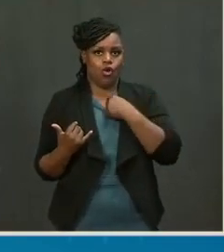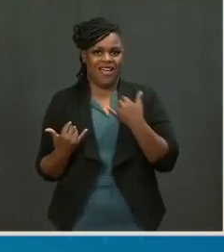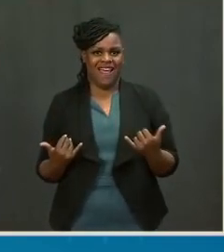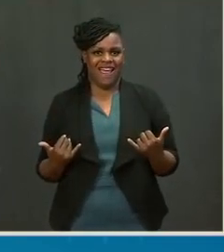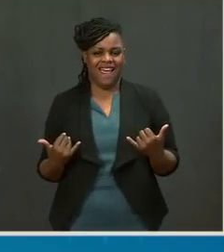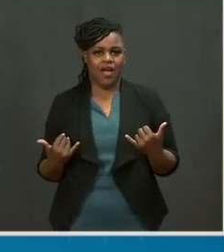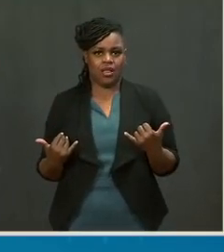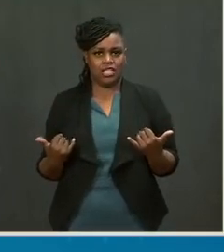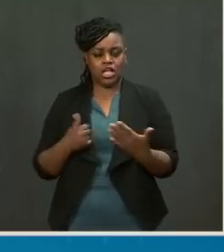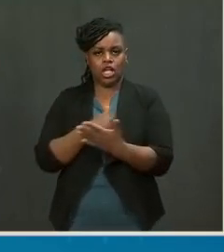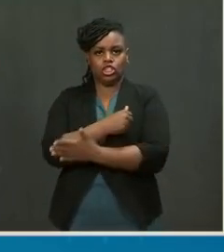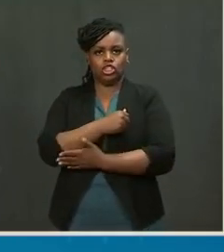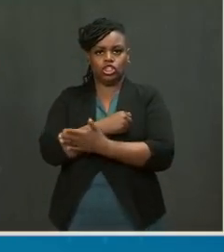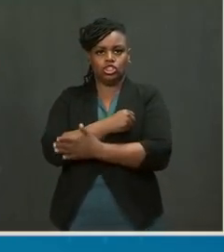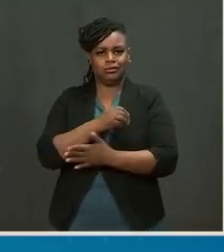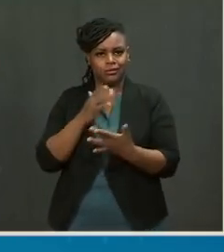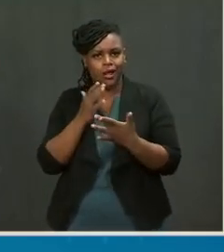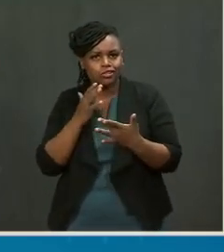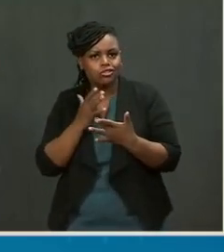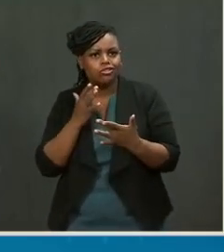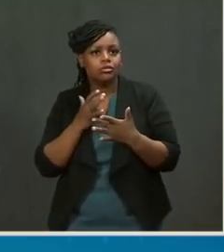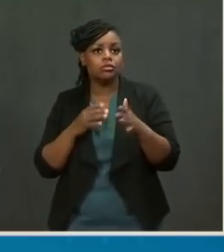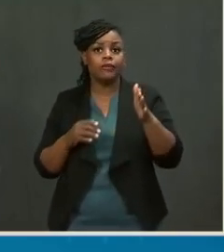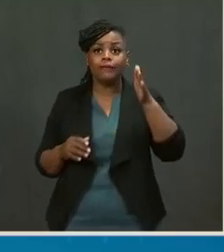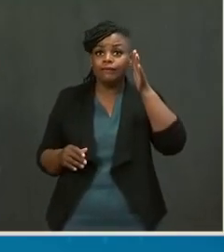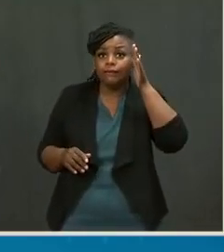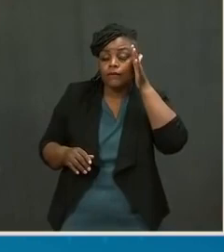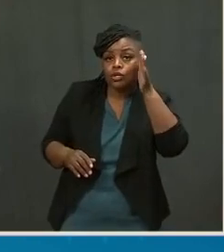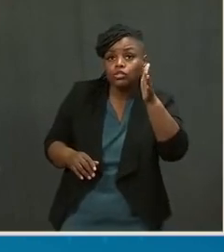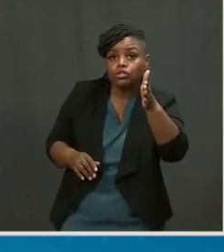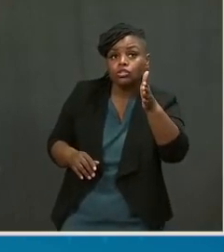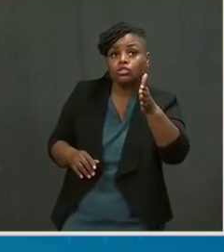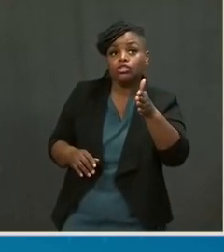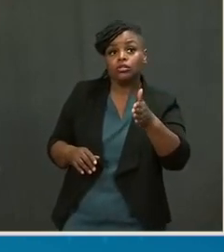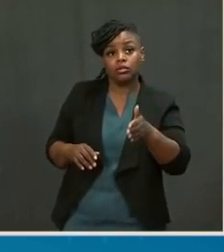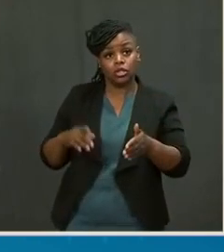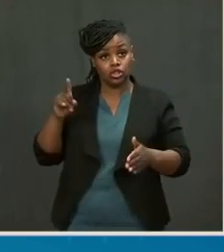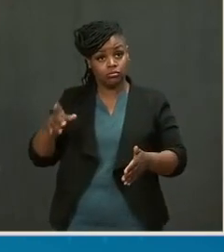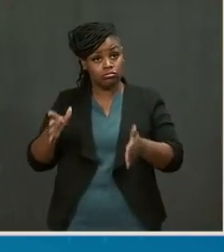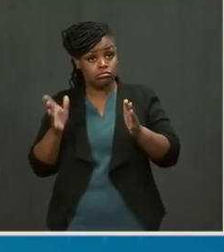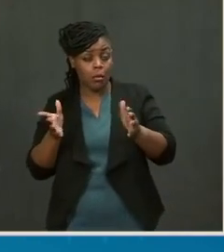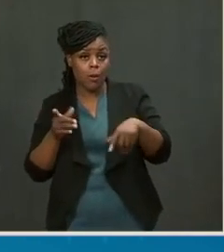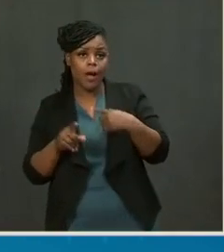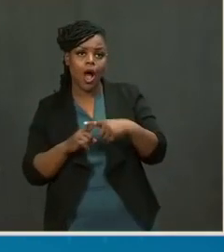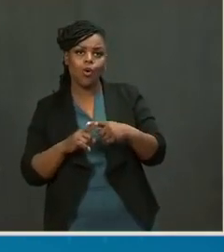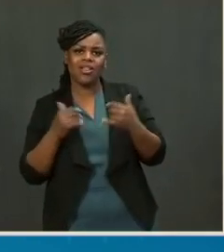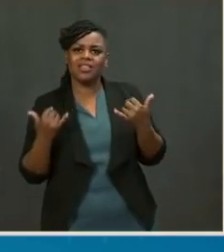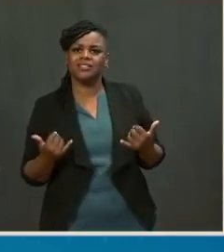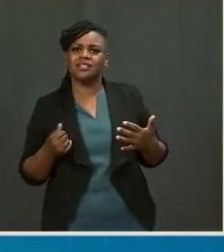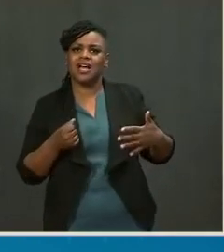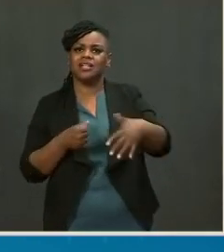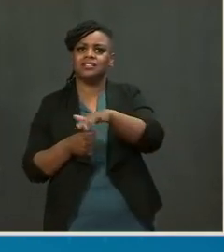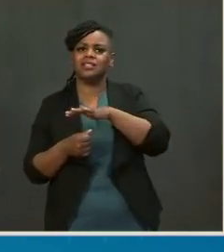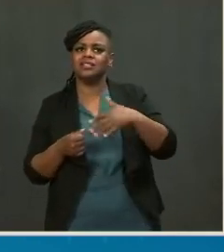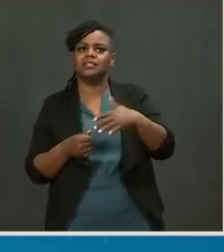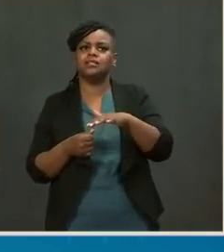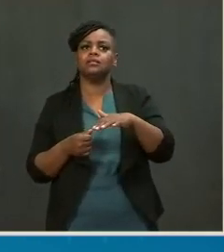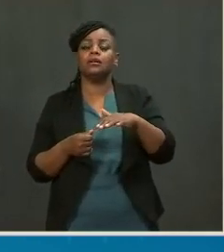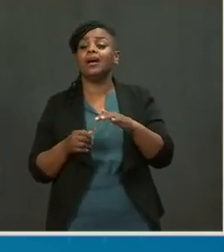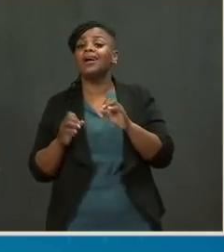we are because of the future of work, we should talk about it in the context of education after high